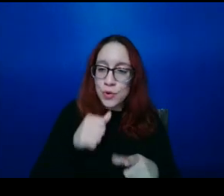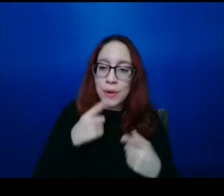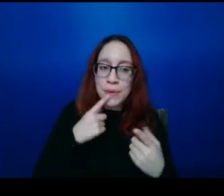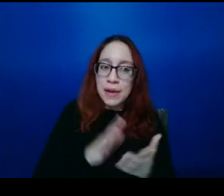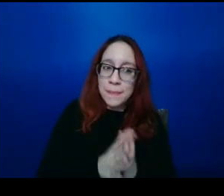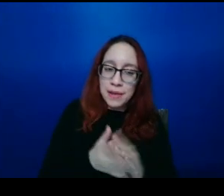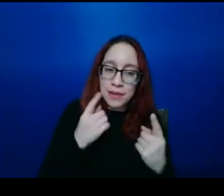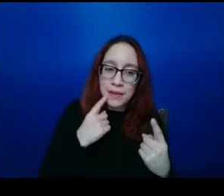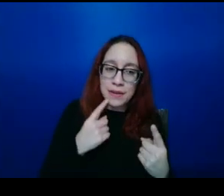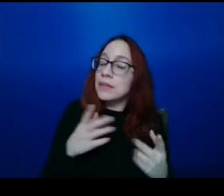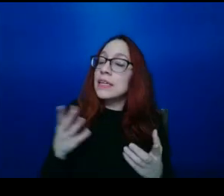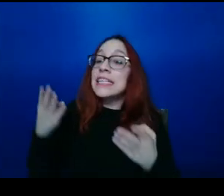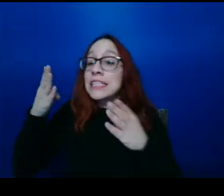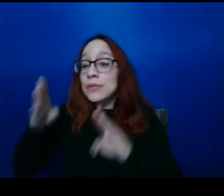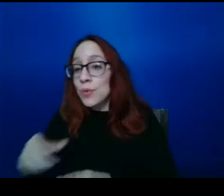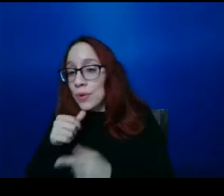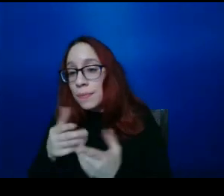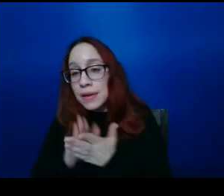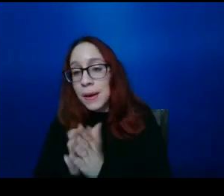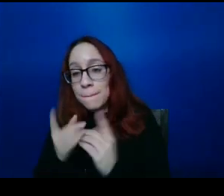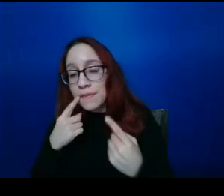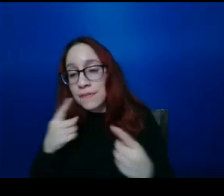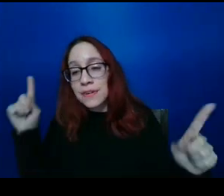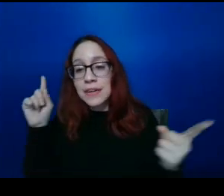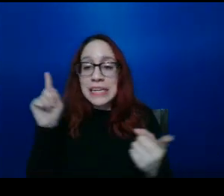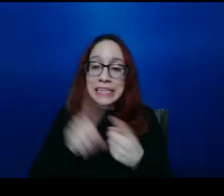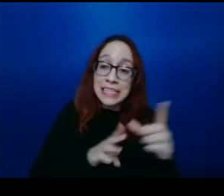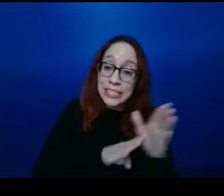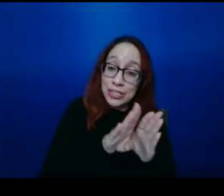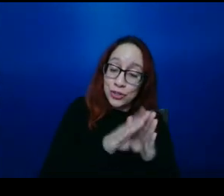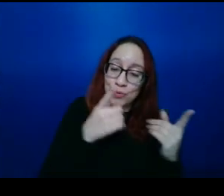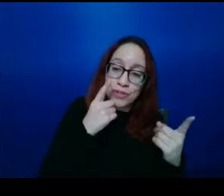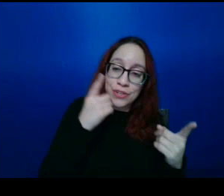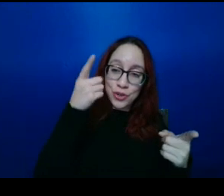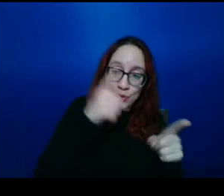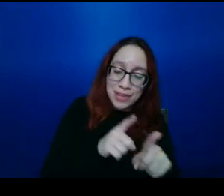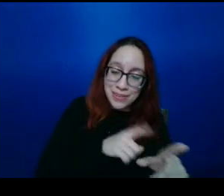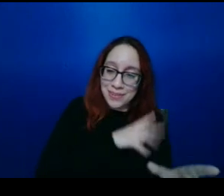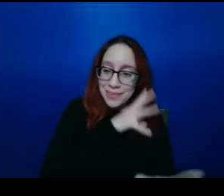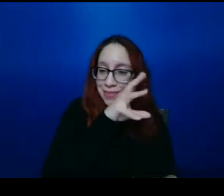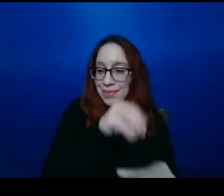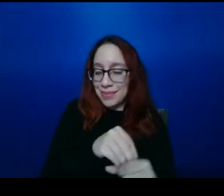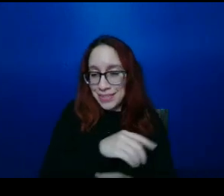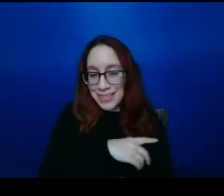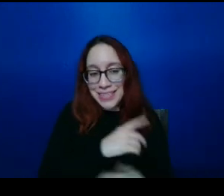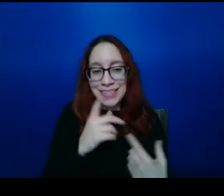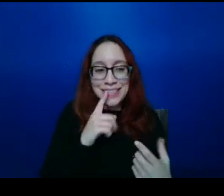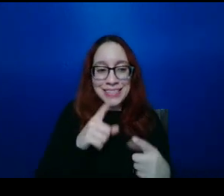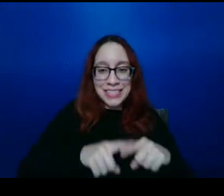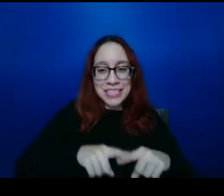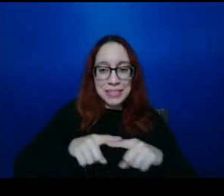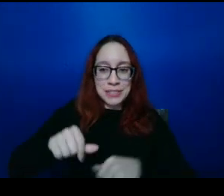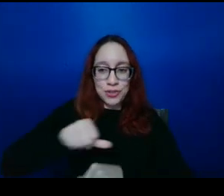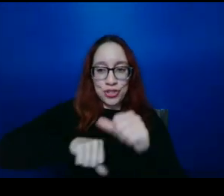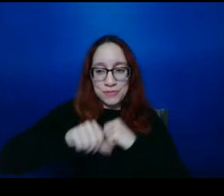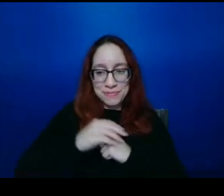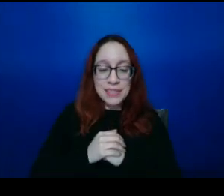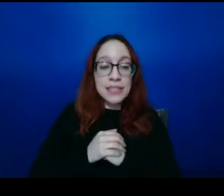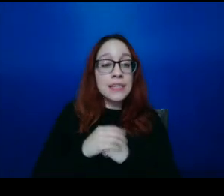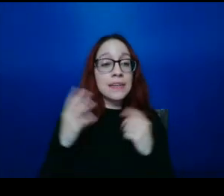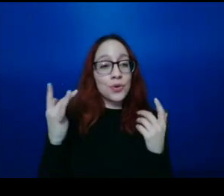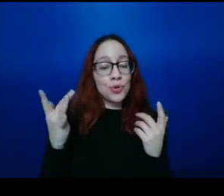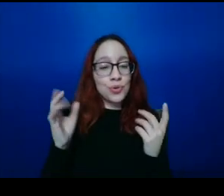effective. I'm sorry, the settlement agreement will not become effective until the development agreement is entered into. So they're contingent on one another. And the reason for